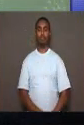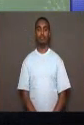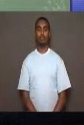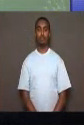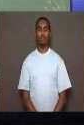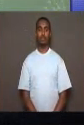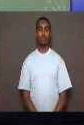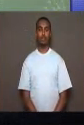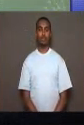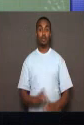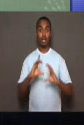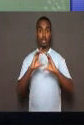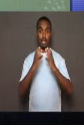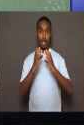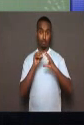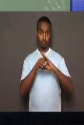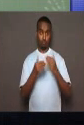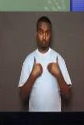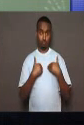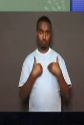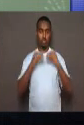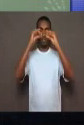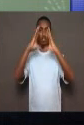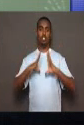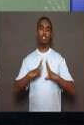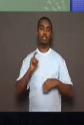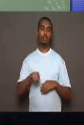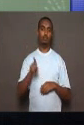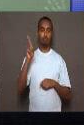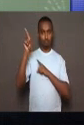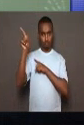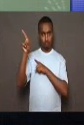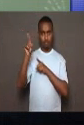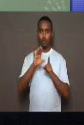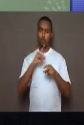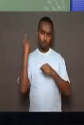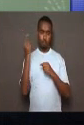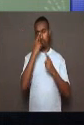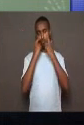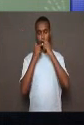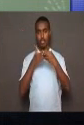The context of a class demands a teacher who is obviously a leader.